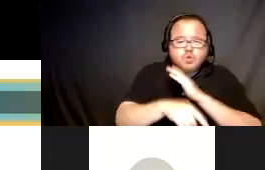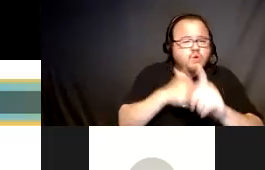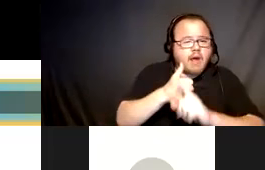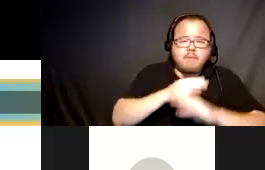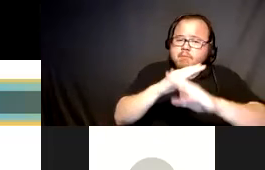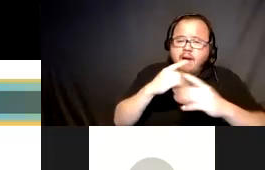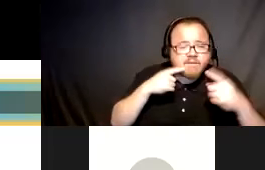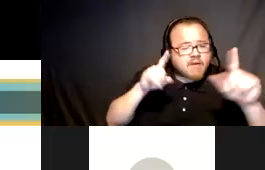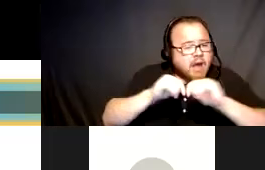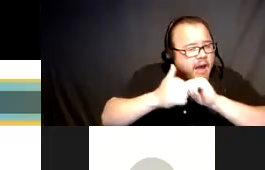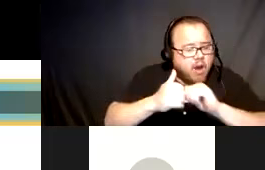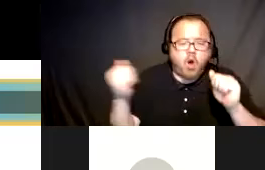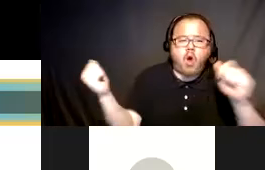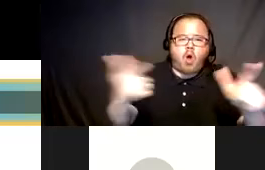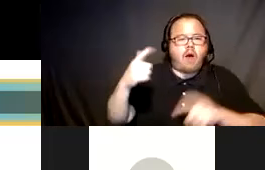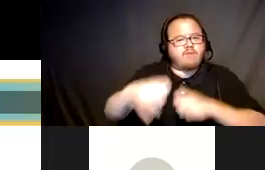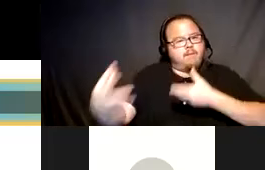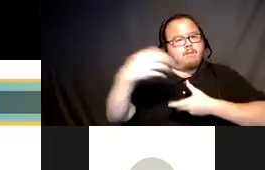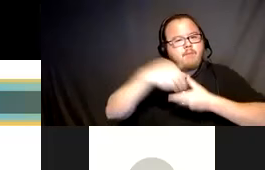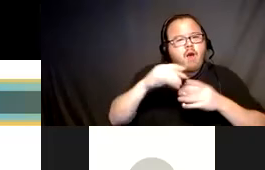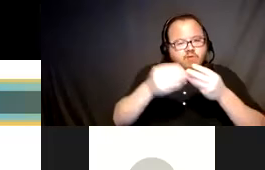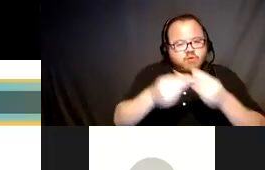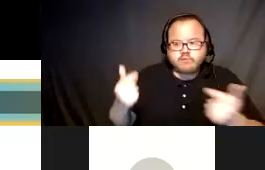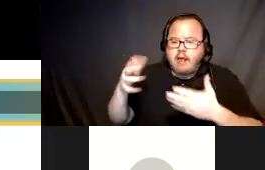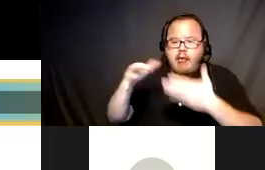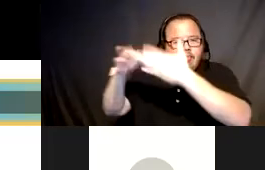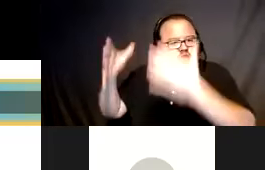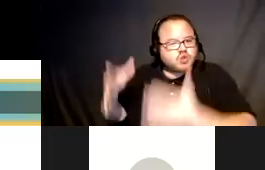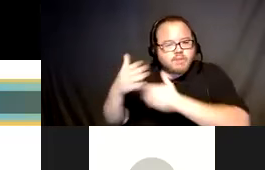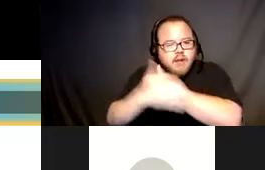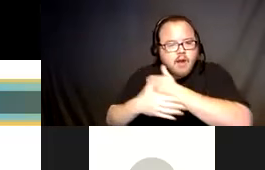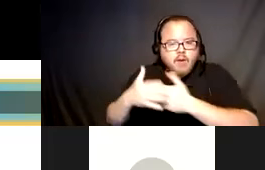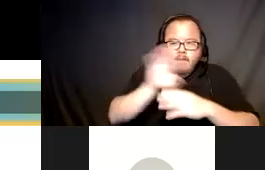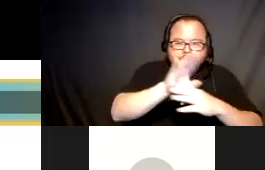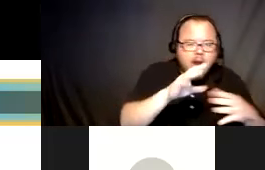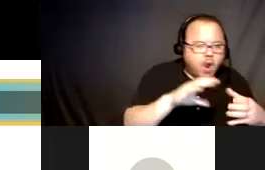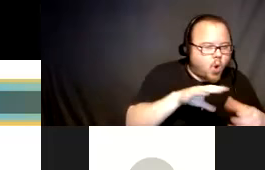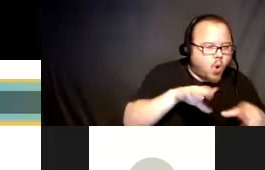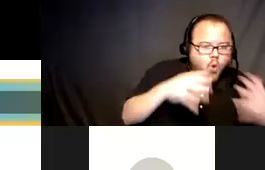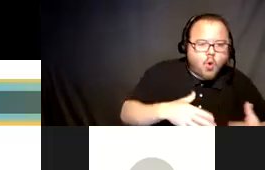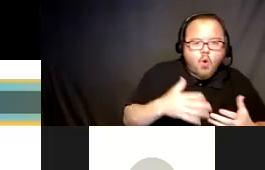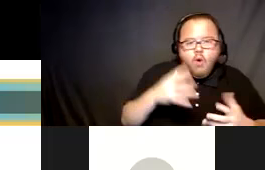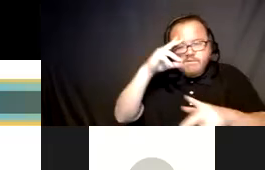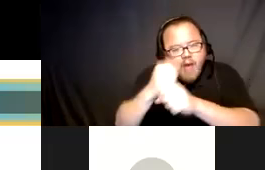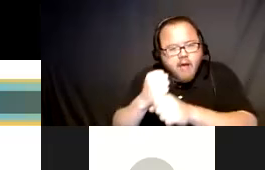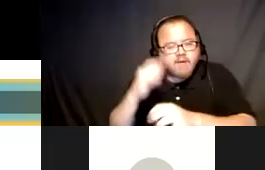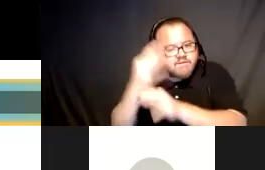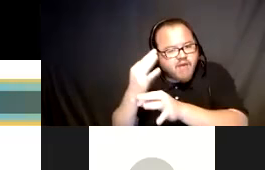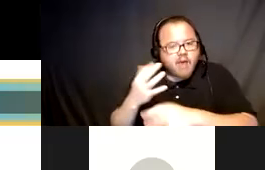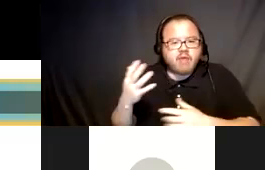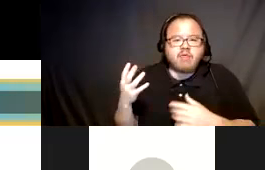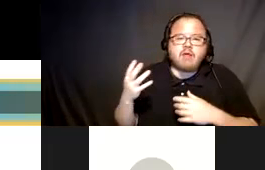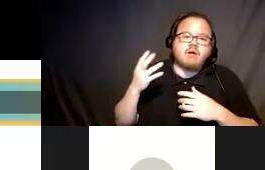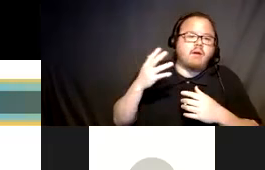effective when everyone is part of the solution, from county leadership, business owners, educators, faith leaders, healthcare providers, mental